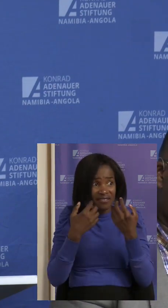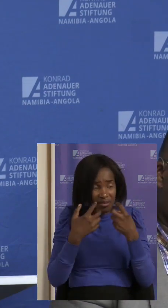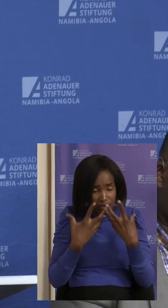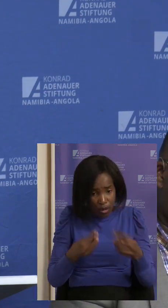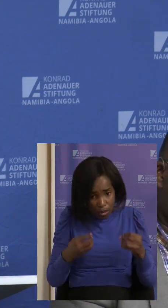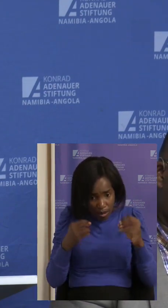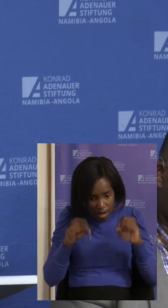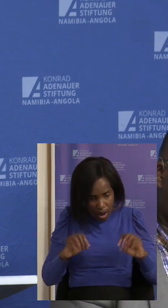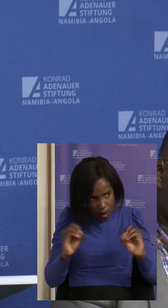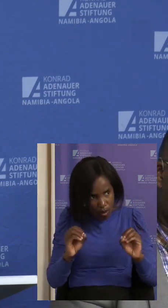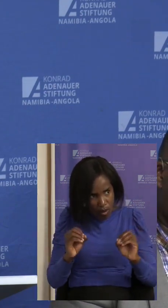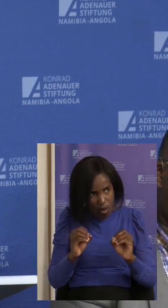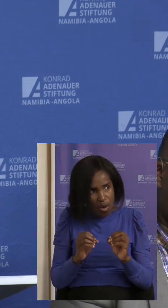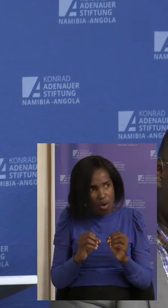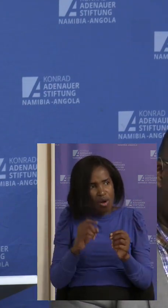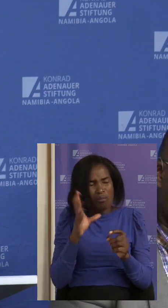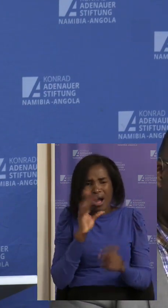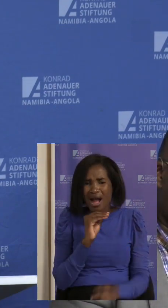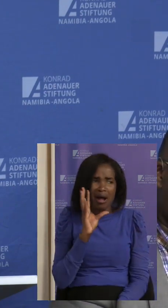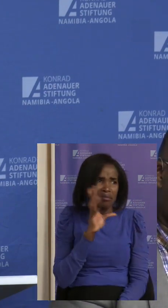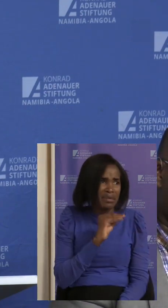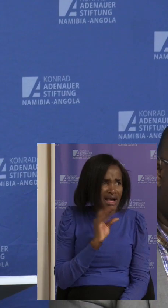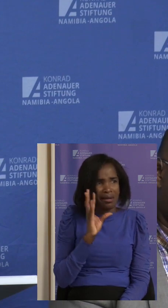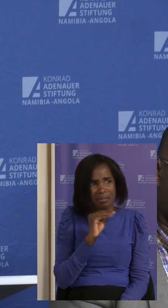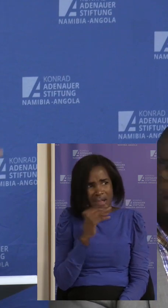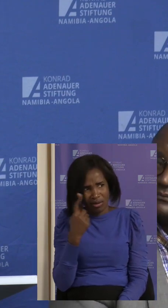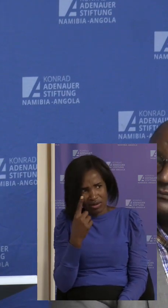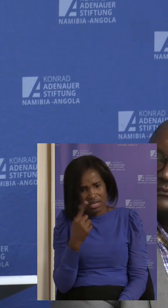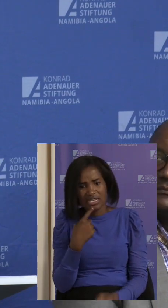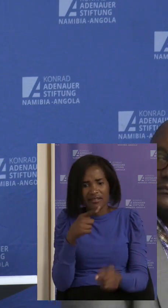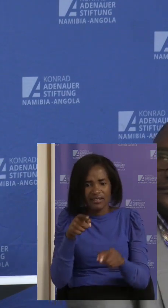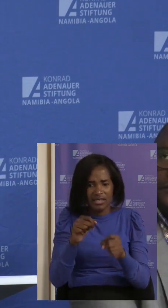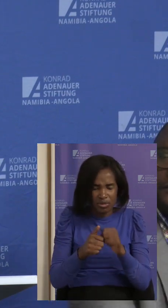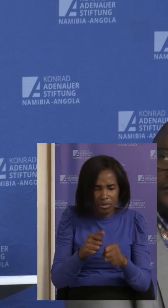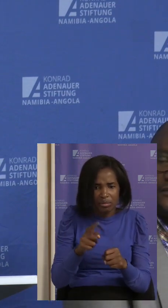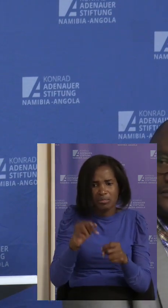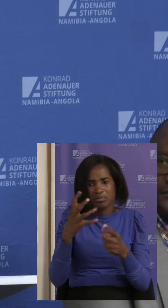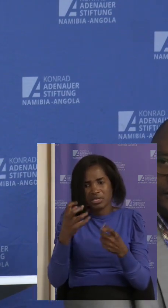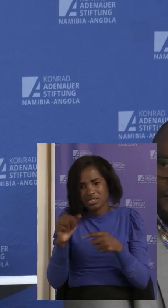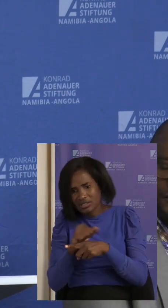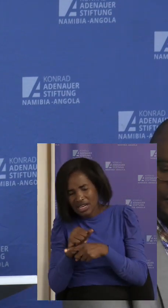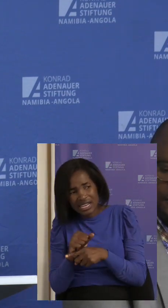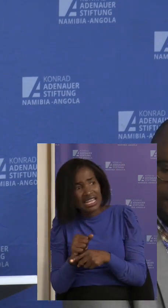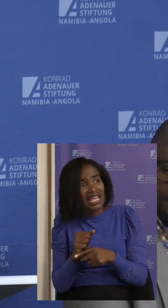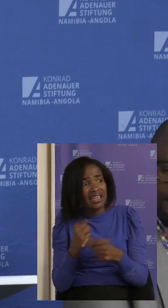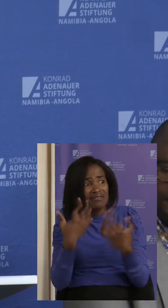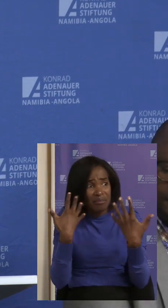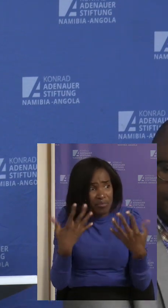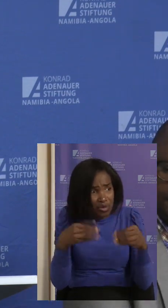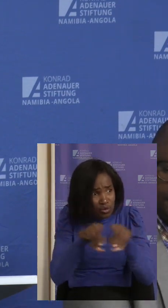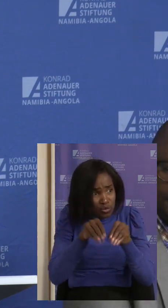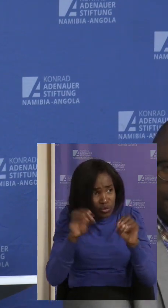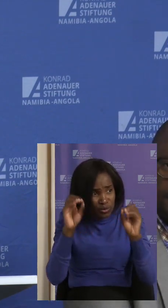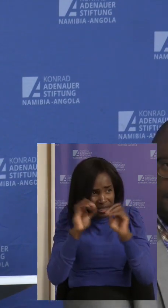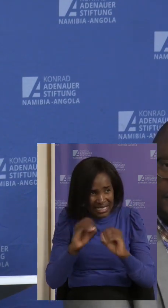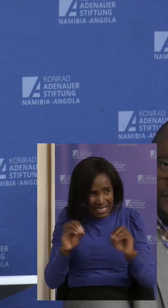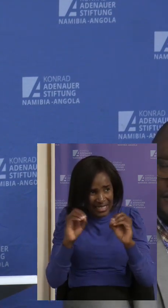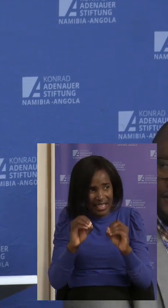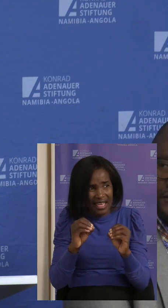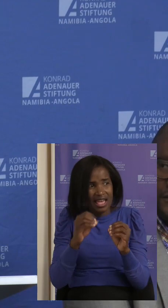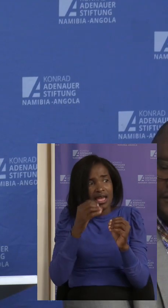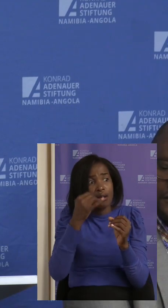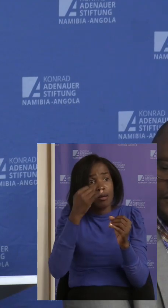not in the long run, where we are just talking about it and we are saying there's this issue, we need to train, and nothing is actually being done, so that by the